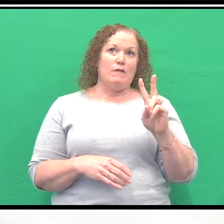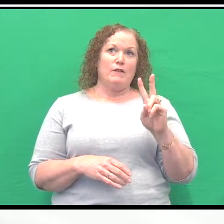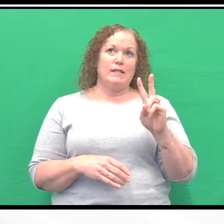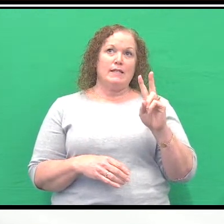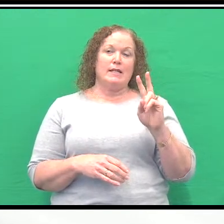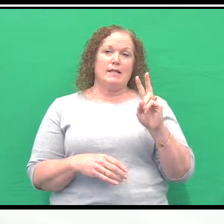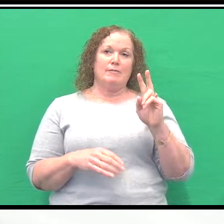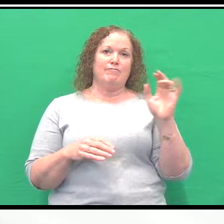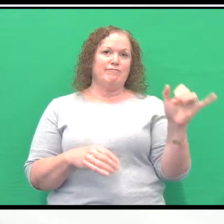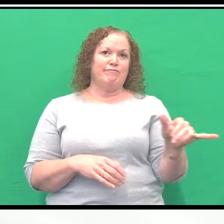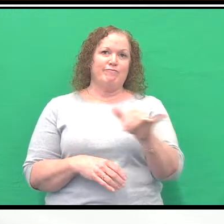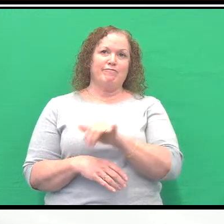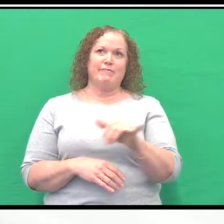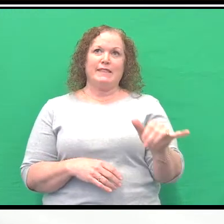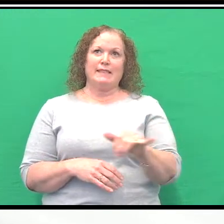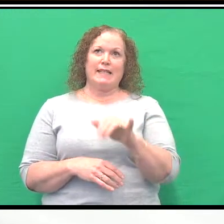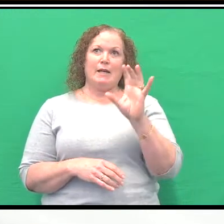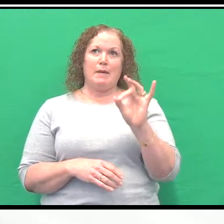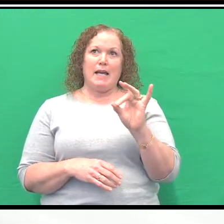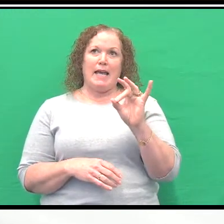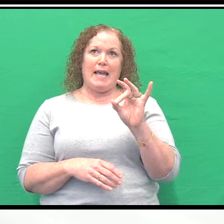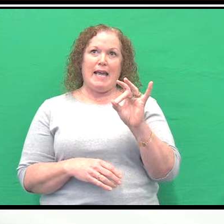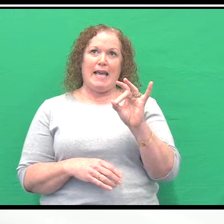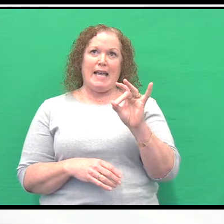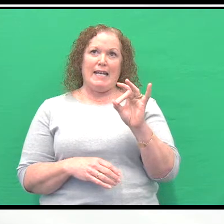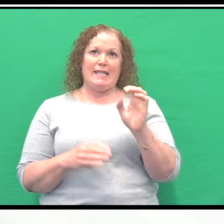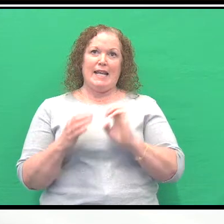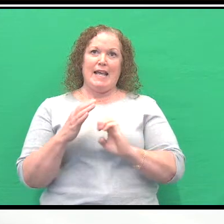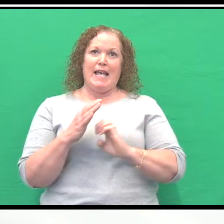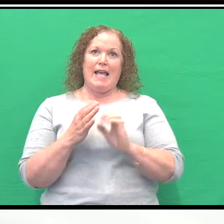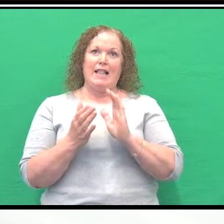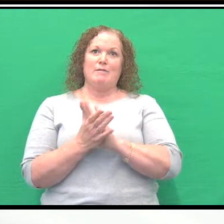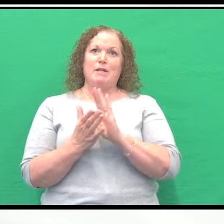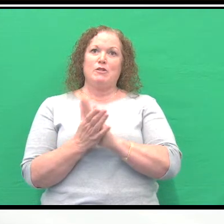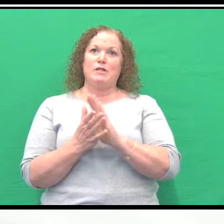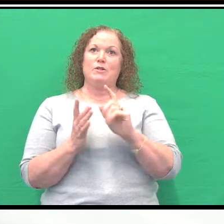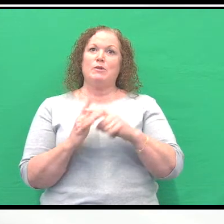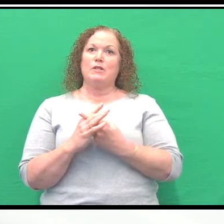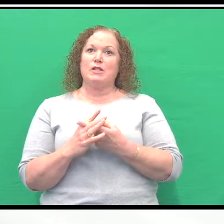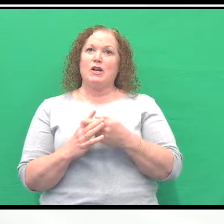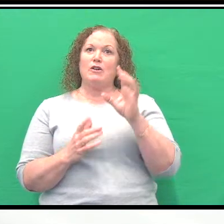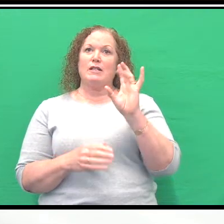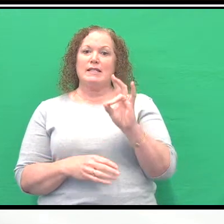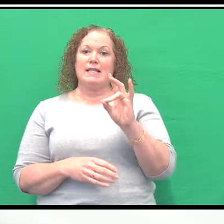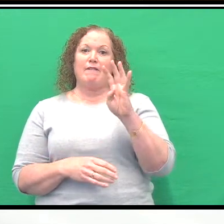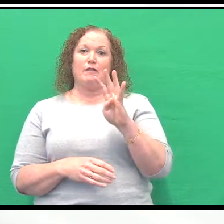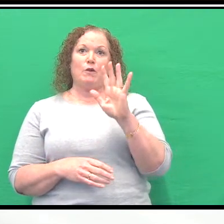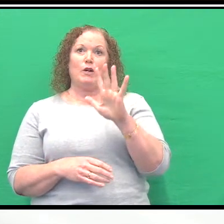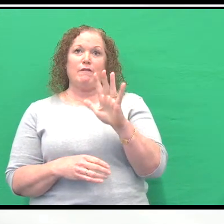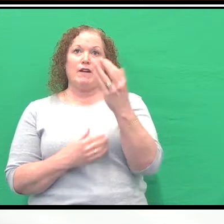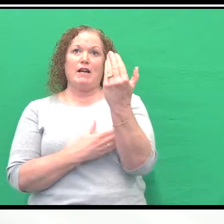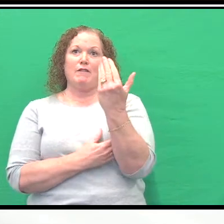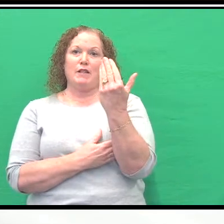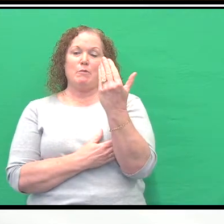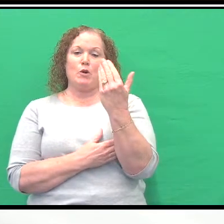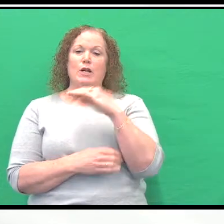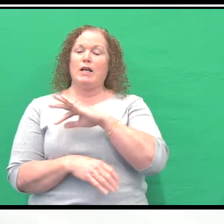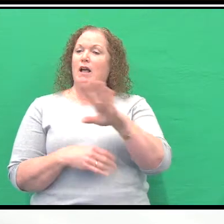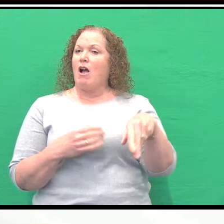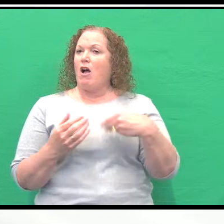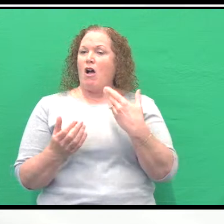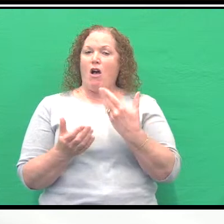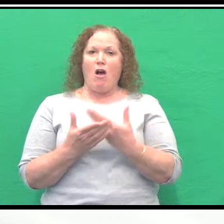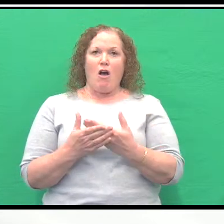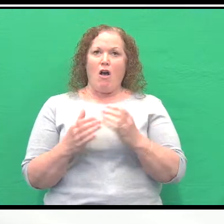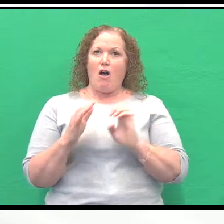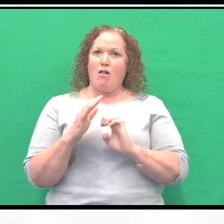will begin school at 7:45 a.m., and that means all of our elementary schools will be on the same schedule next year.